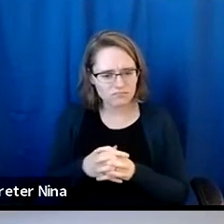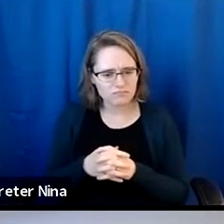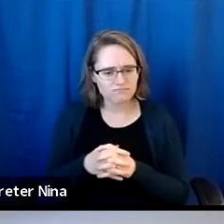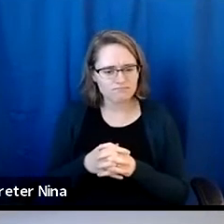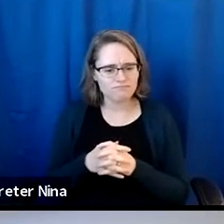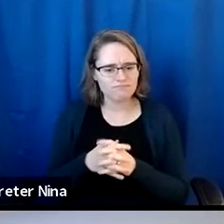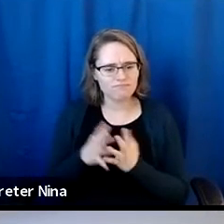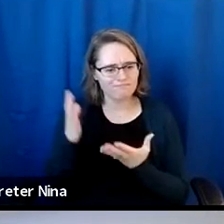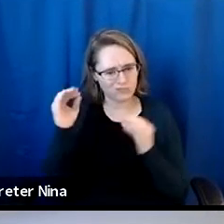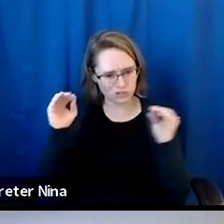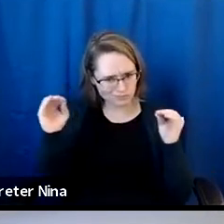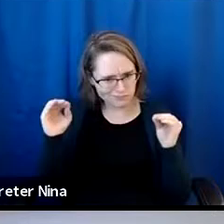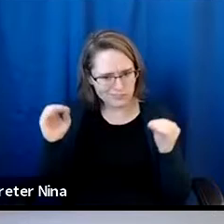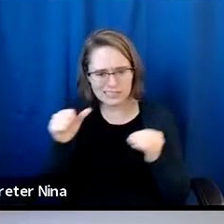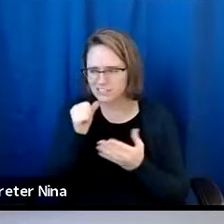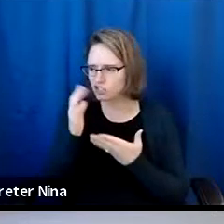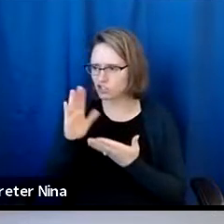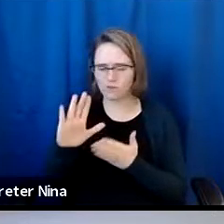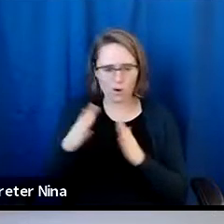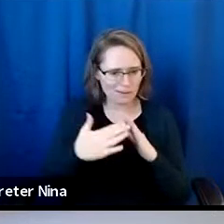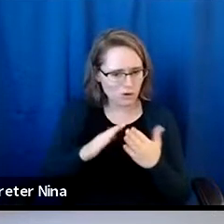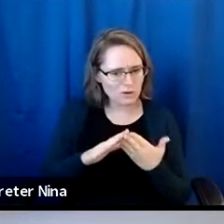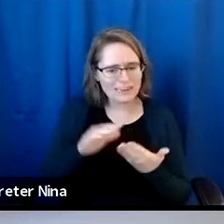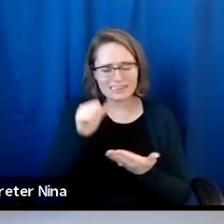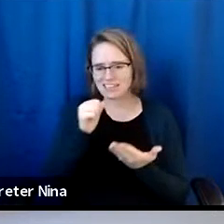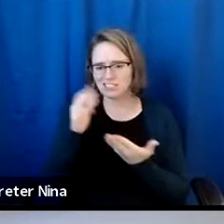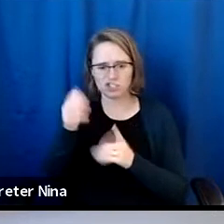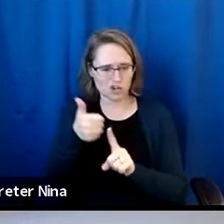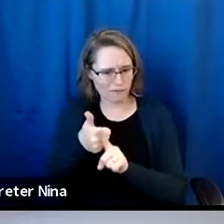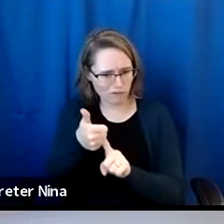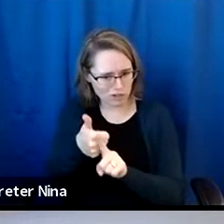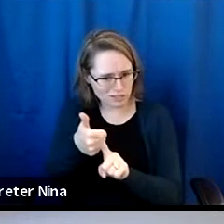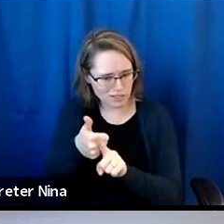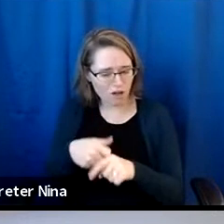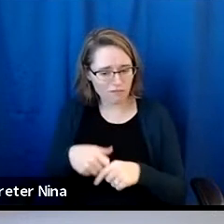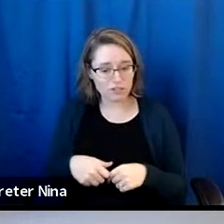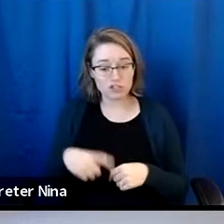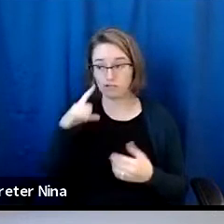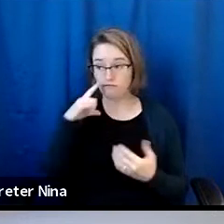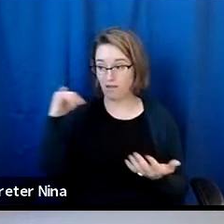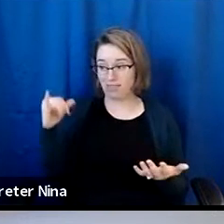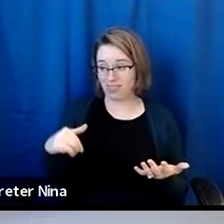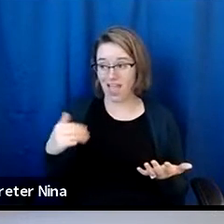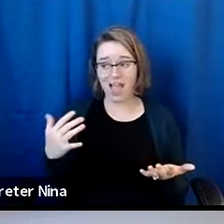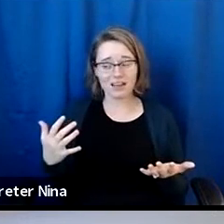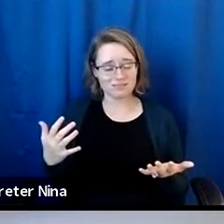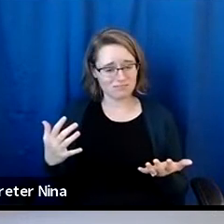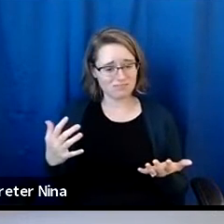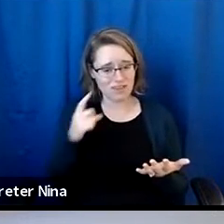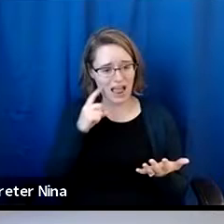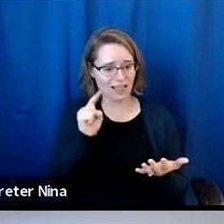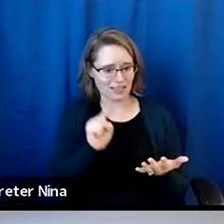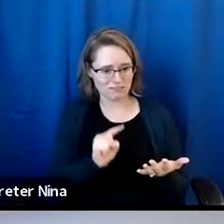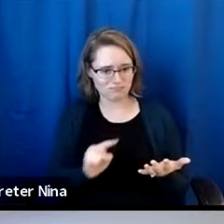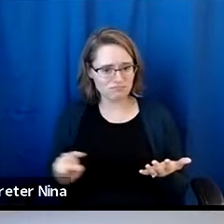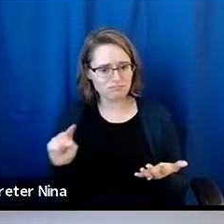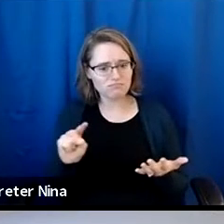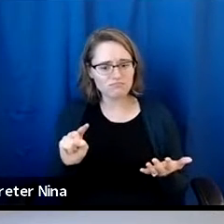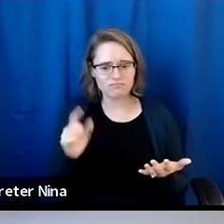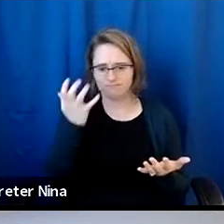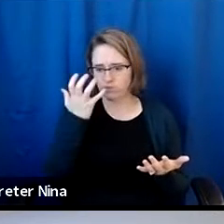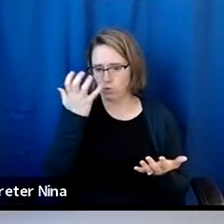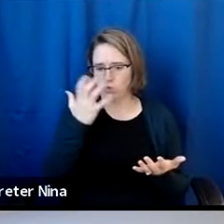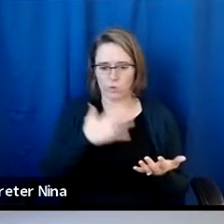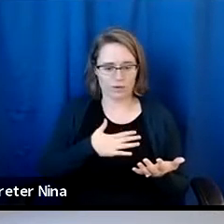doesn't serve your community. It doesn't serve yourself. So to that end, I think that you all have really, really